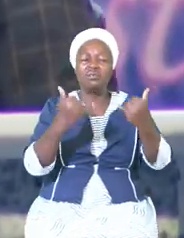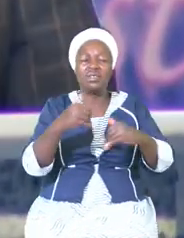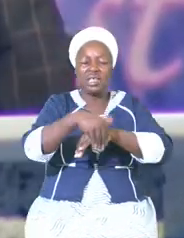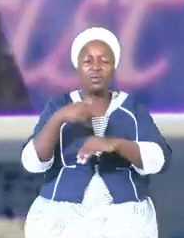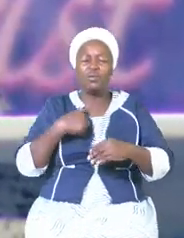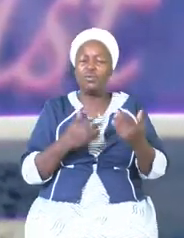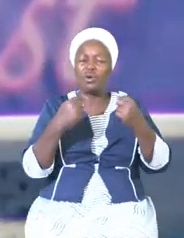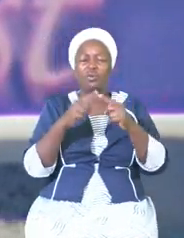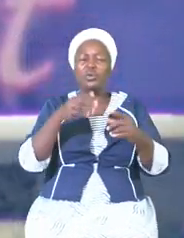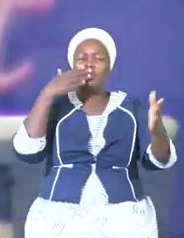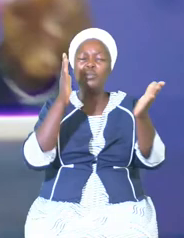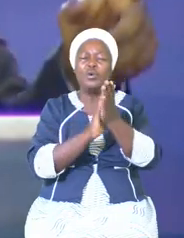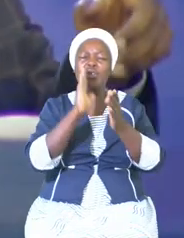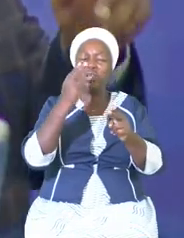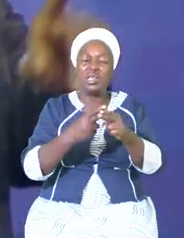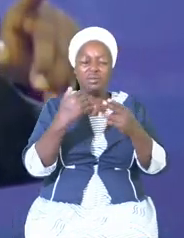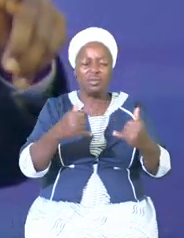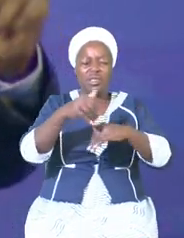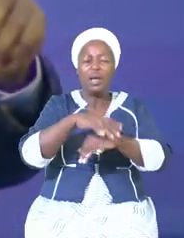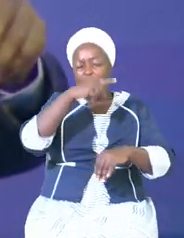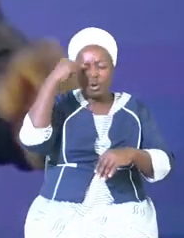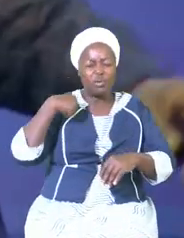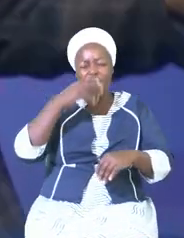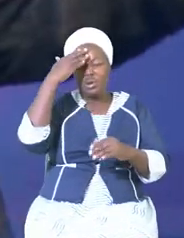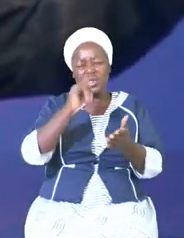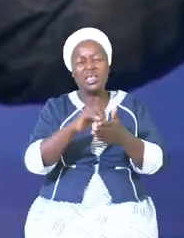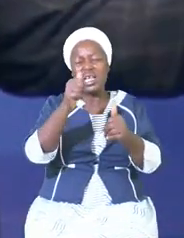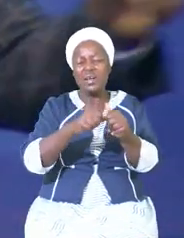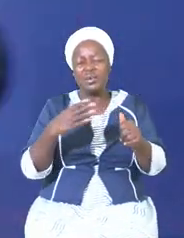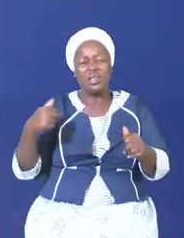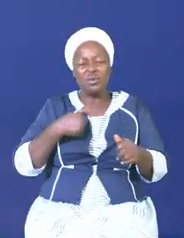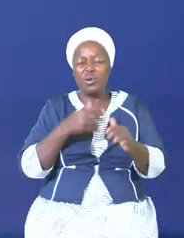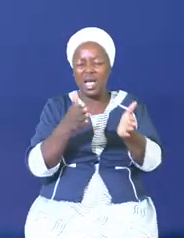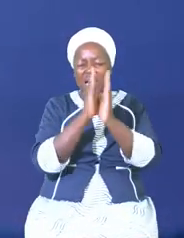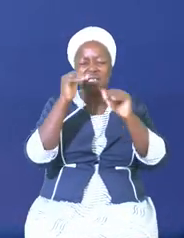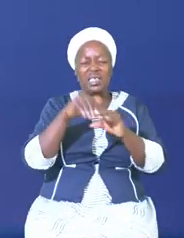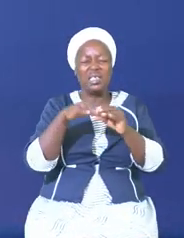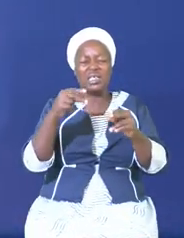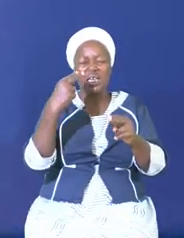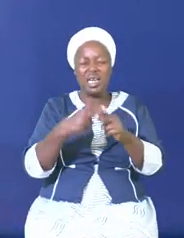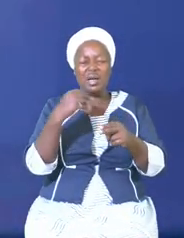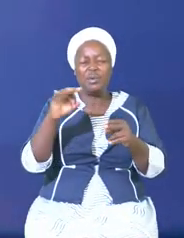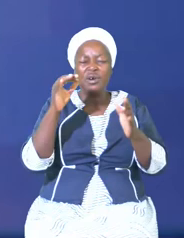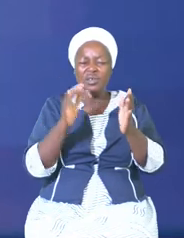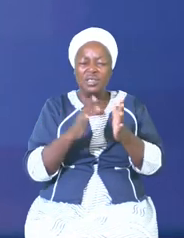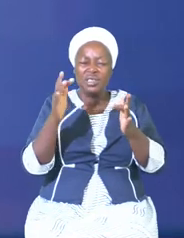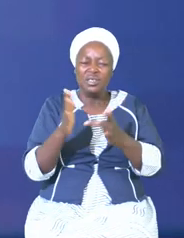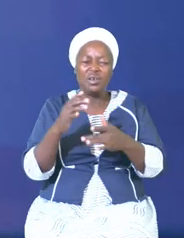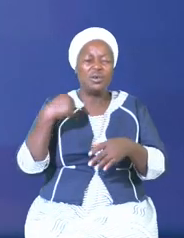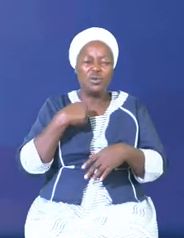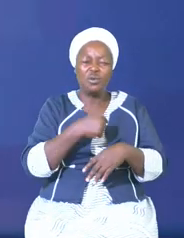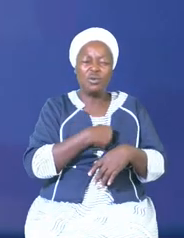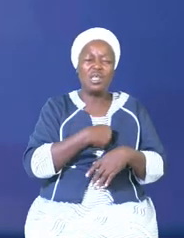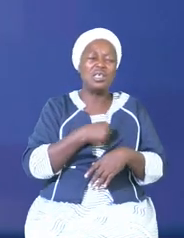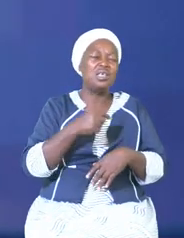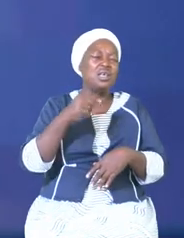tonight, because we know that everything we ask in the name of Jesus will be